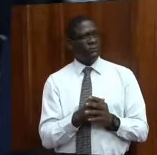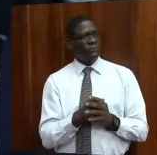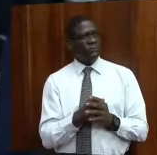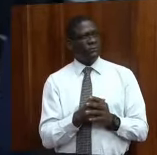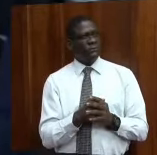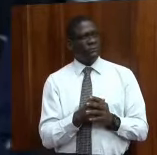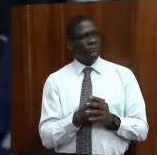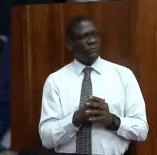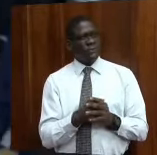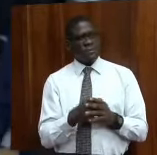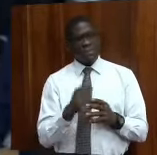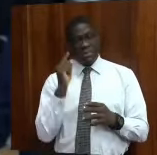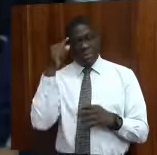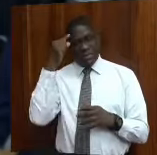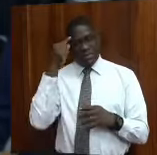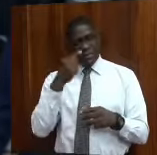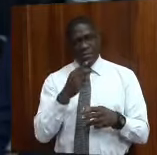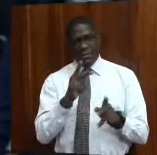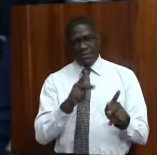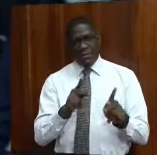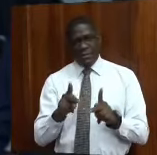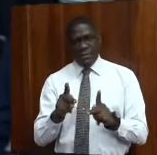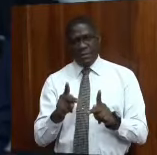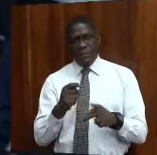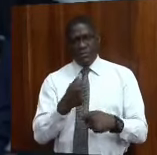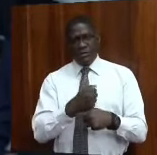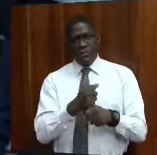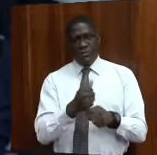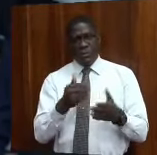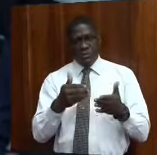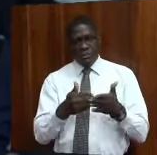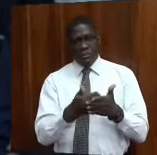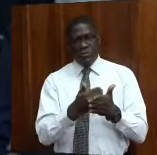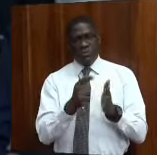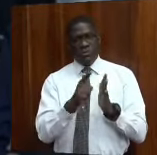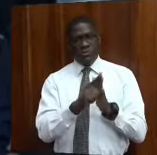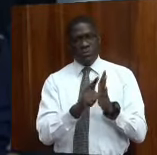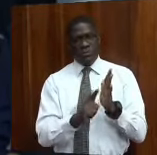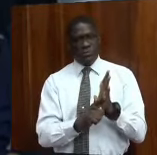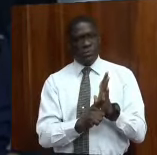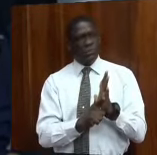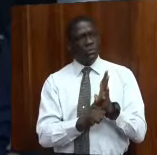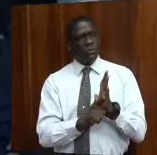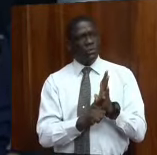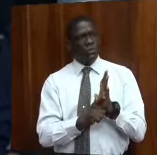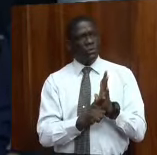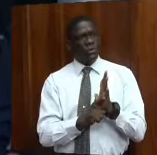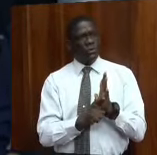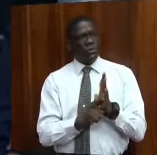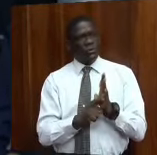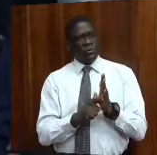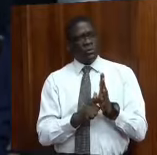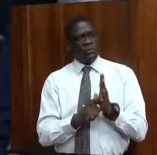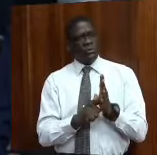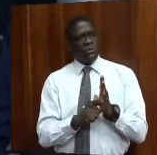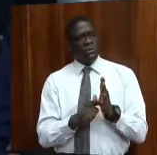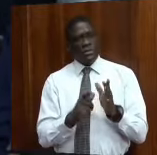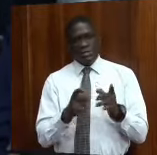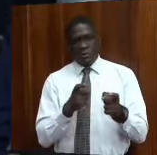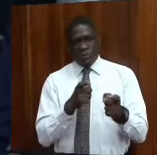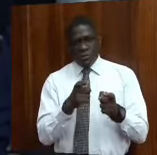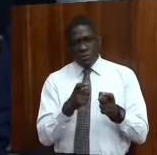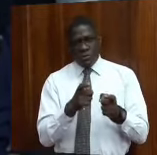Bill. This new piece of legislation will enable us to manage and consolidate all laws pertaining to debt, and to do so with a